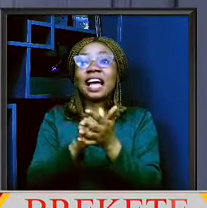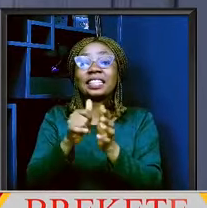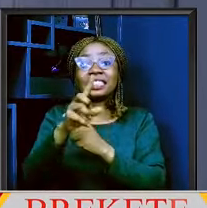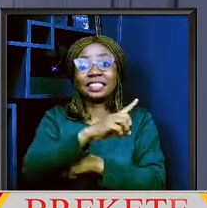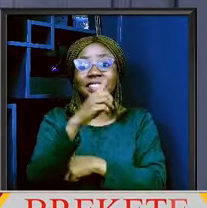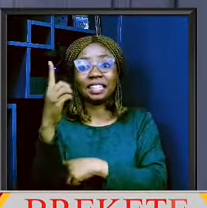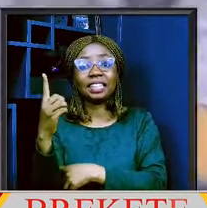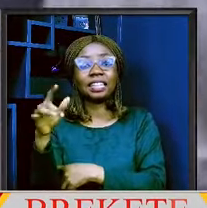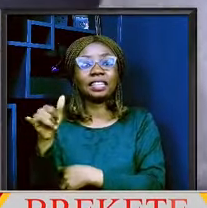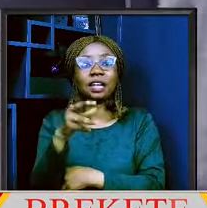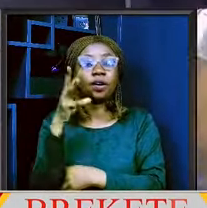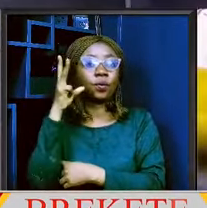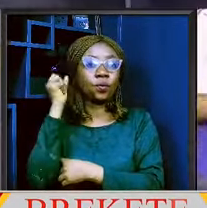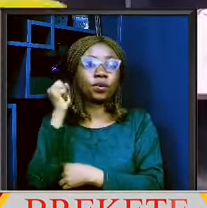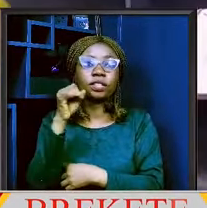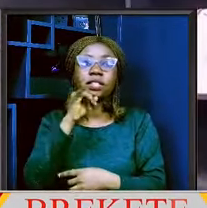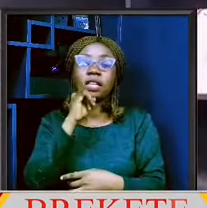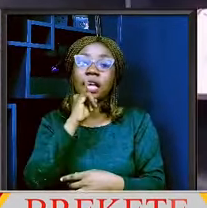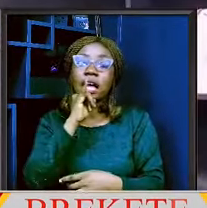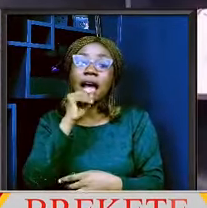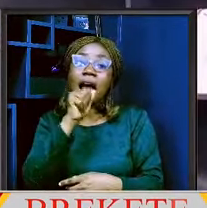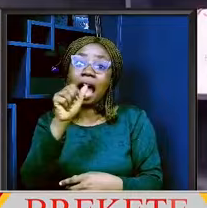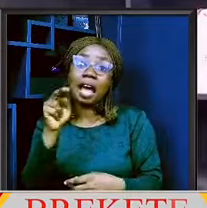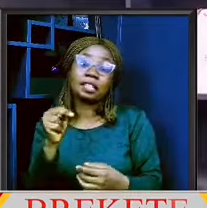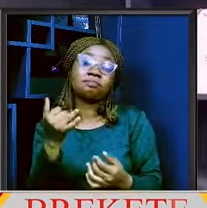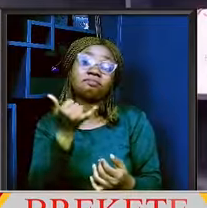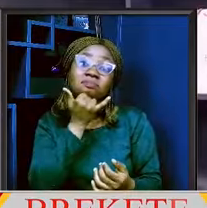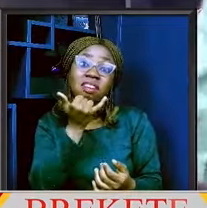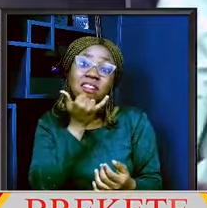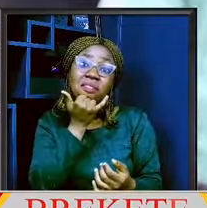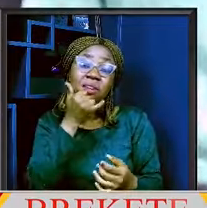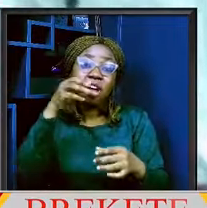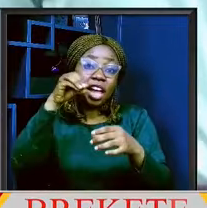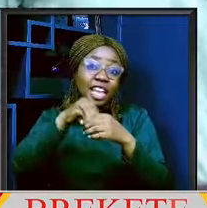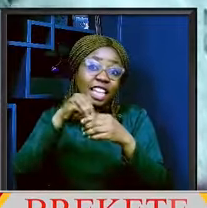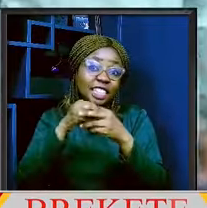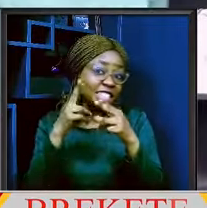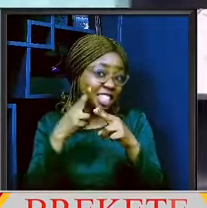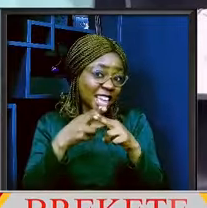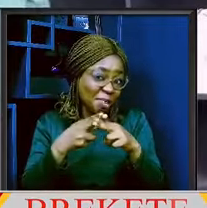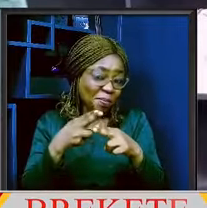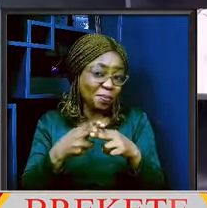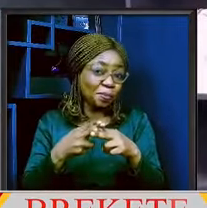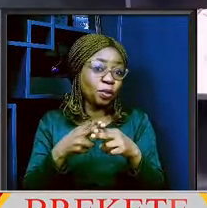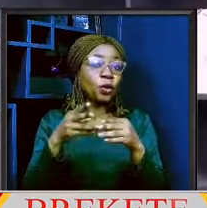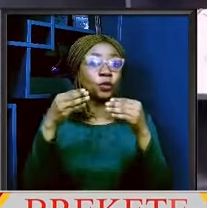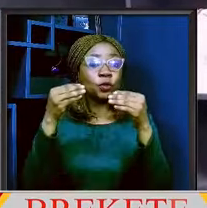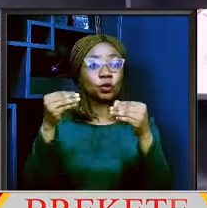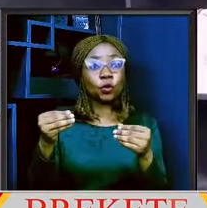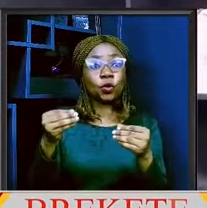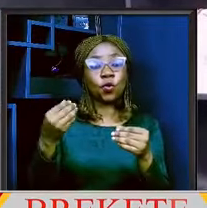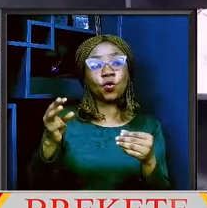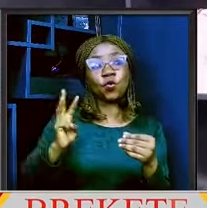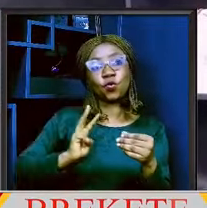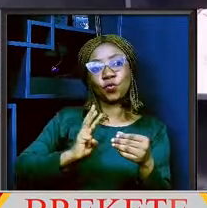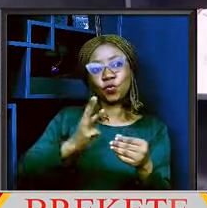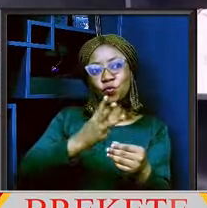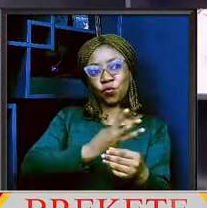day, there was a typographical error in the name. So